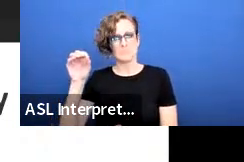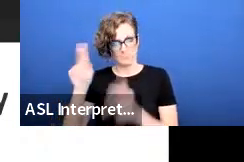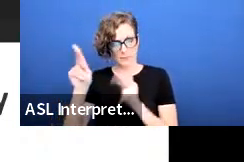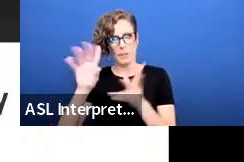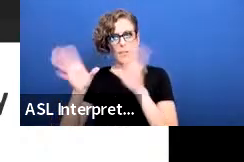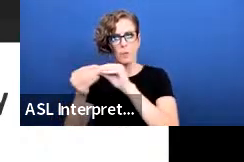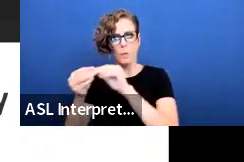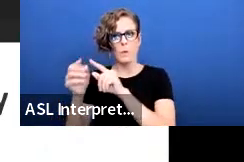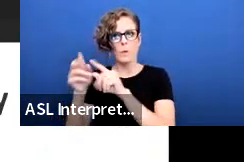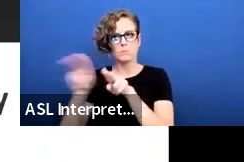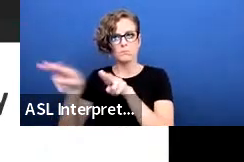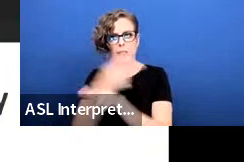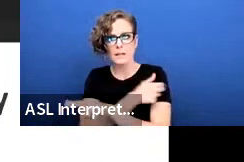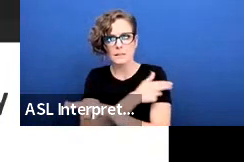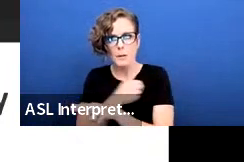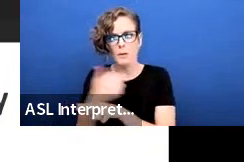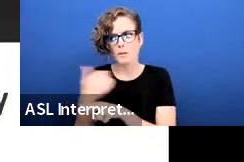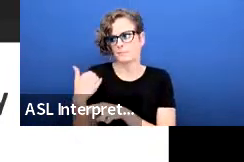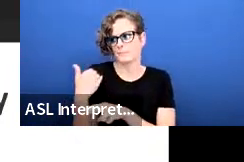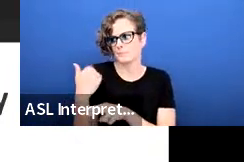But I just saw the latest data.